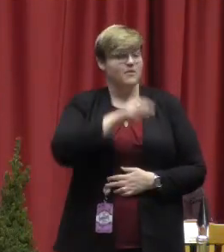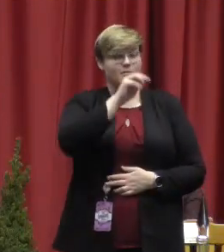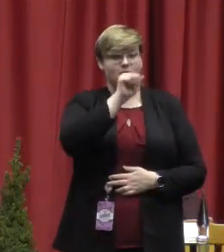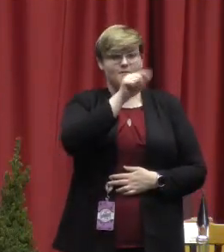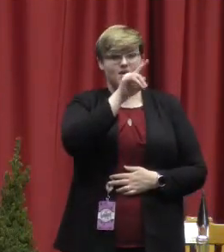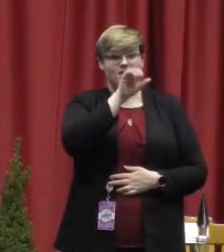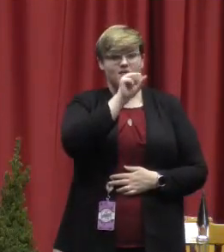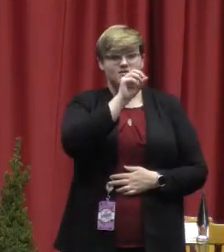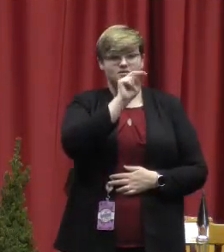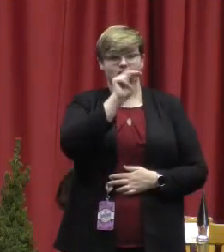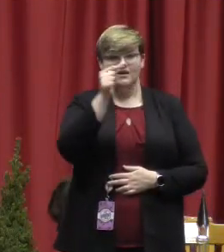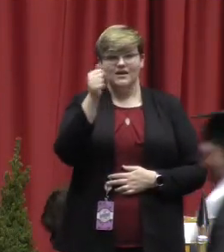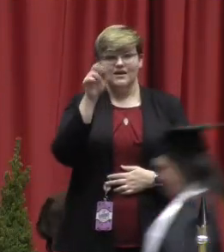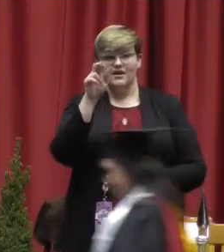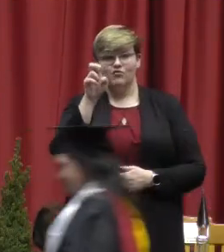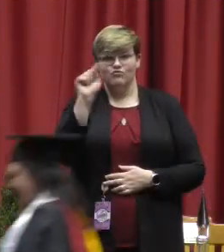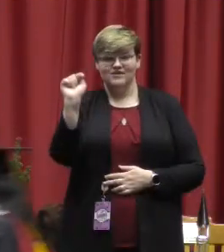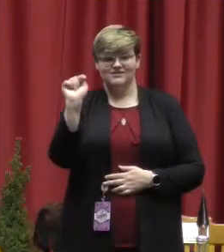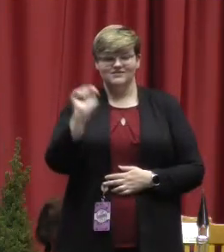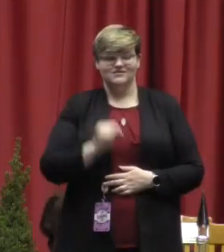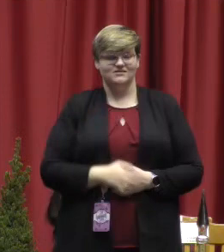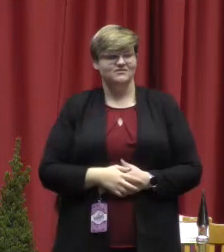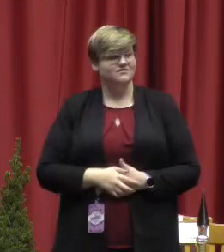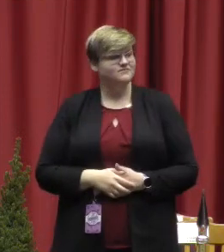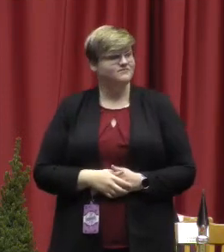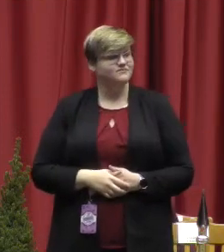Madison Garrett,